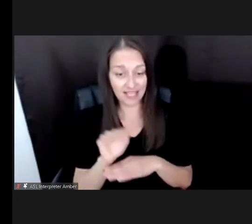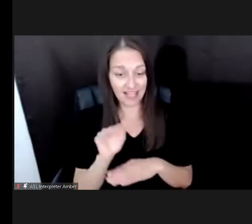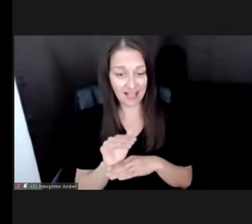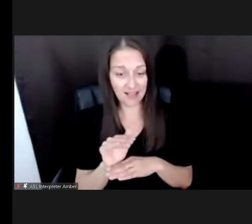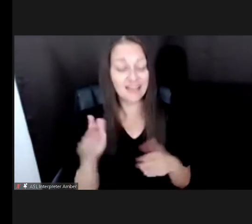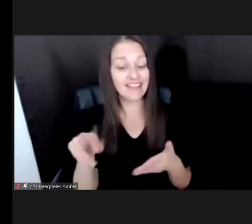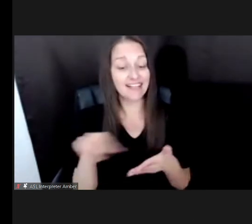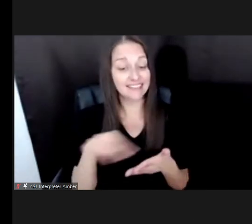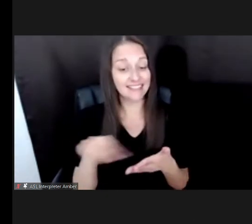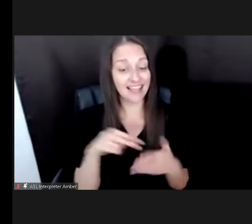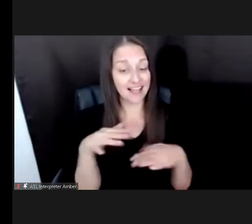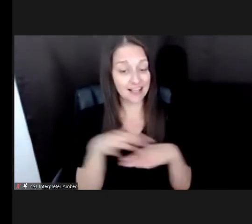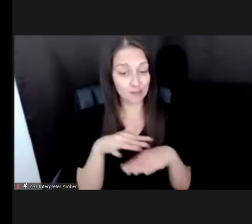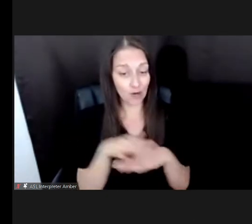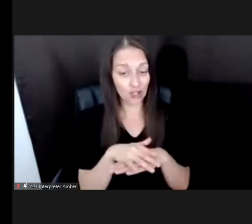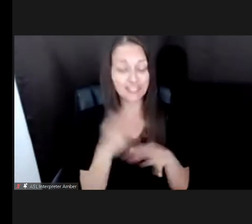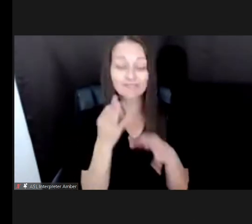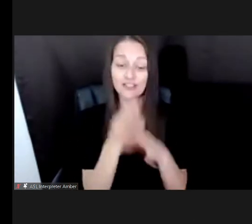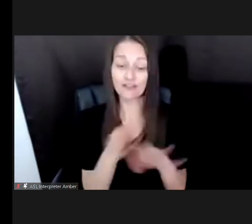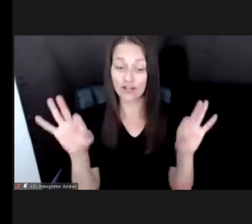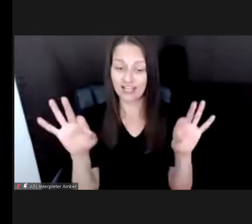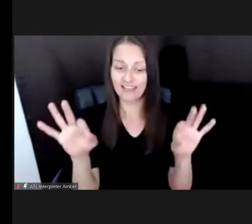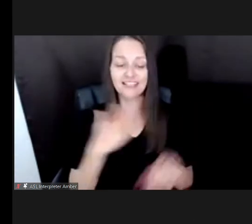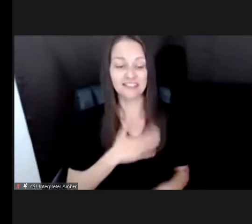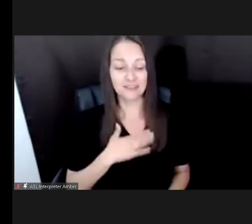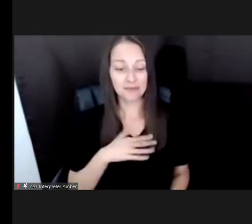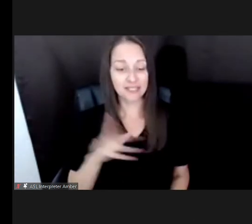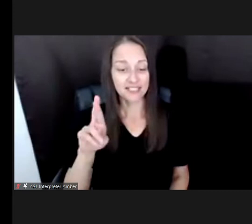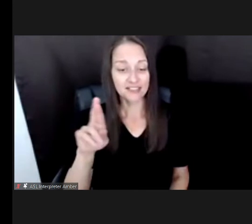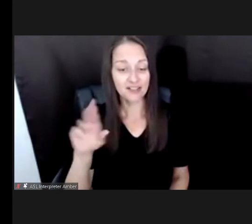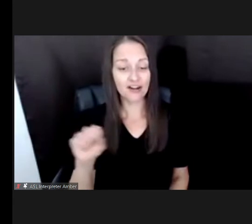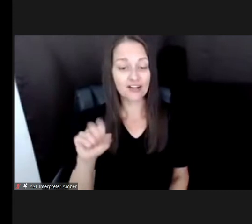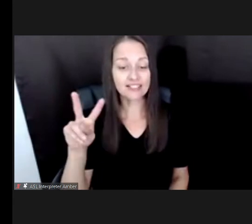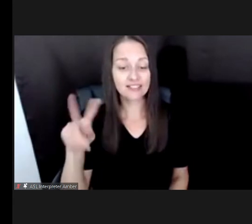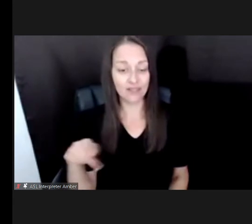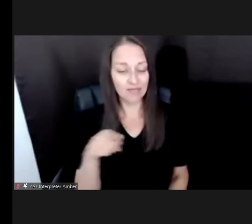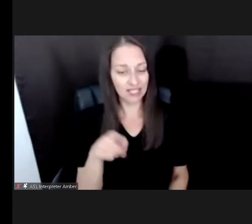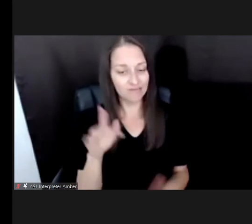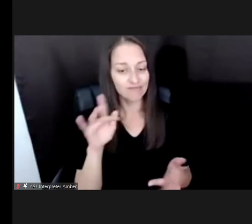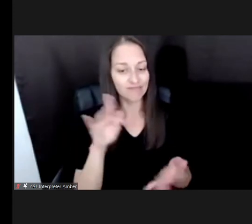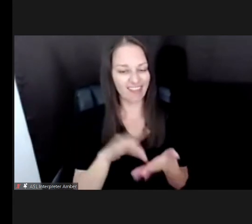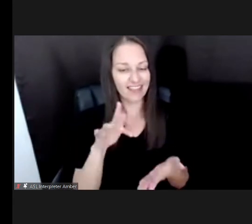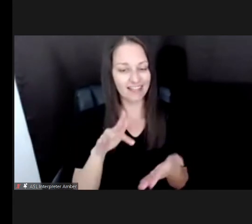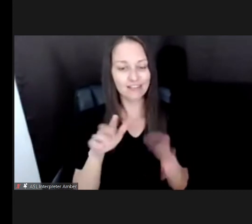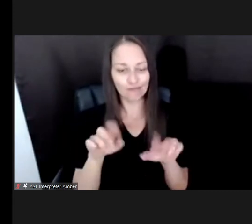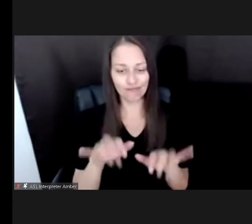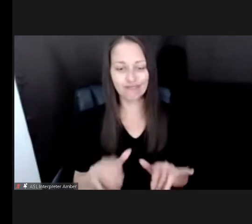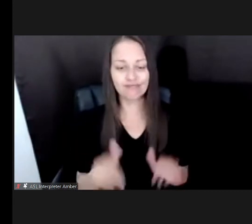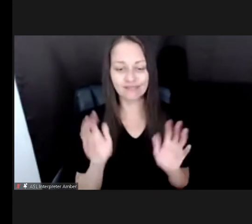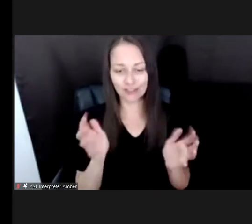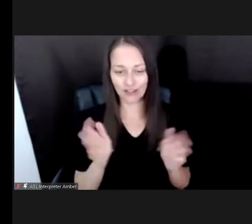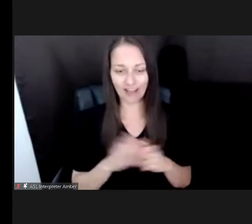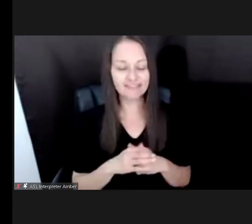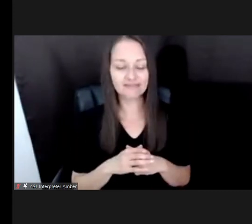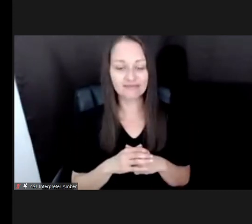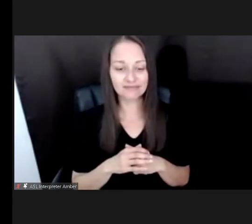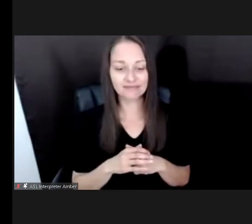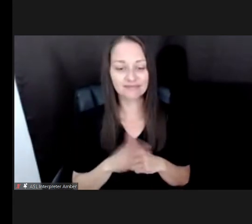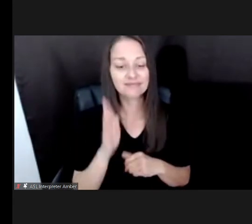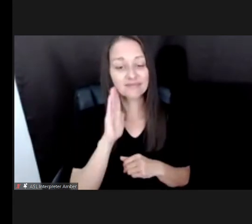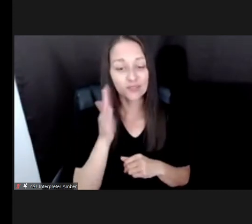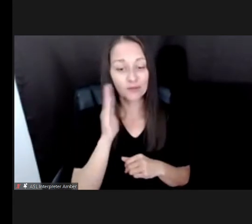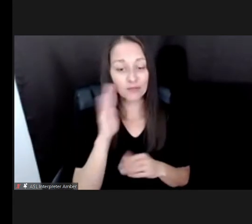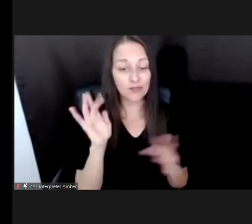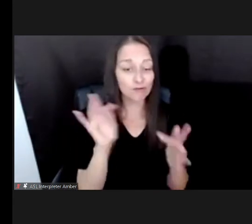event. If you haven't RSVP'd yet, please do. We put the link in the chat. We're going to reach out and see